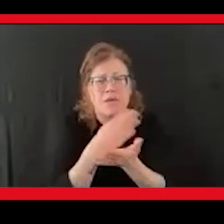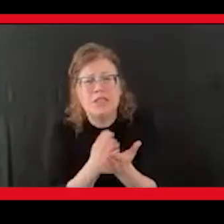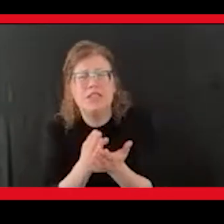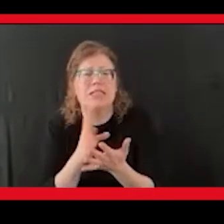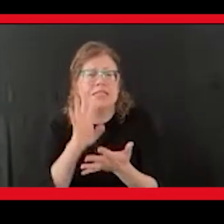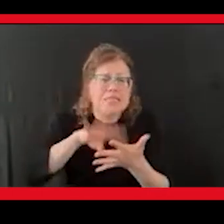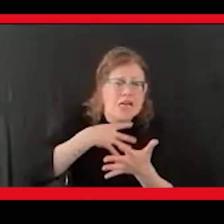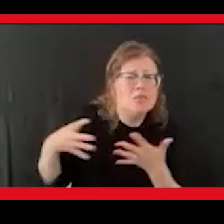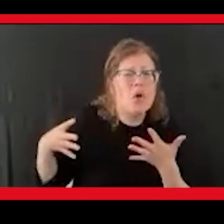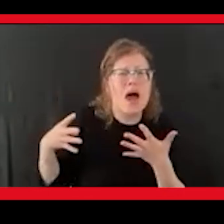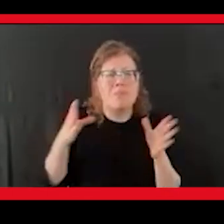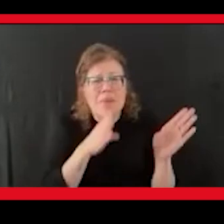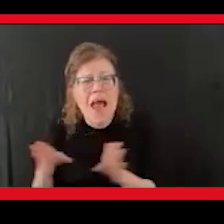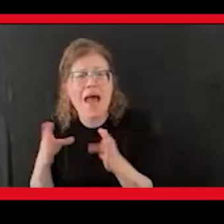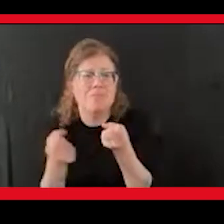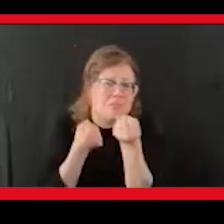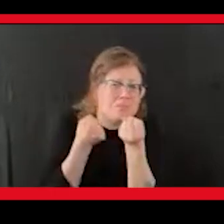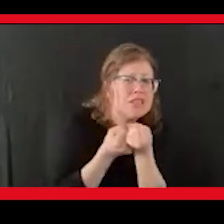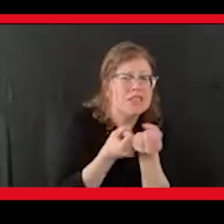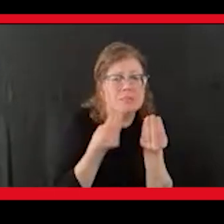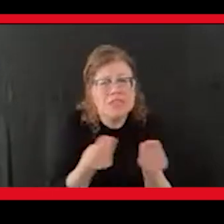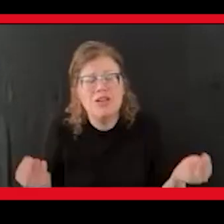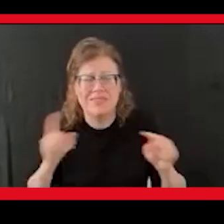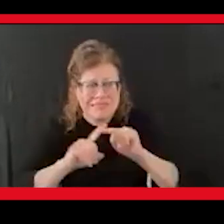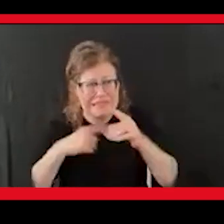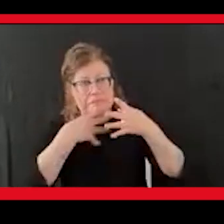understanding of what it will take to carry out the project.